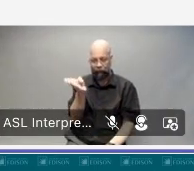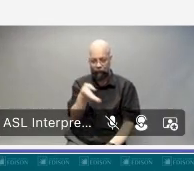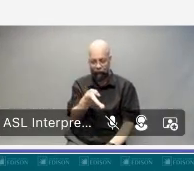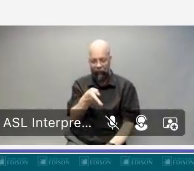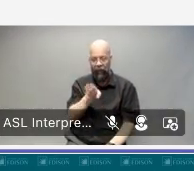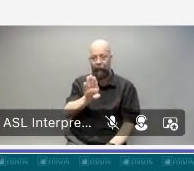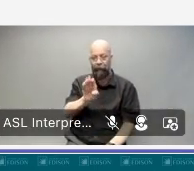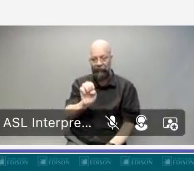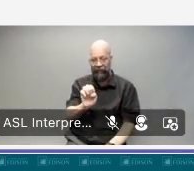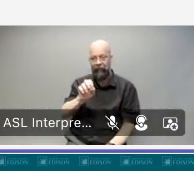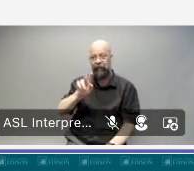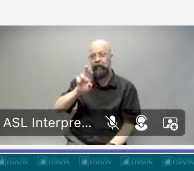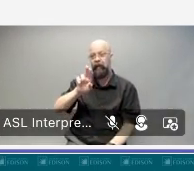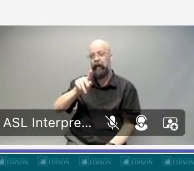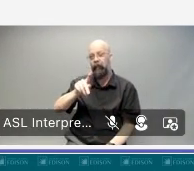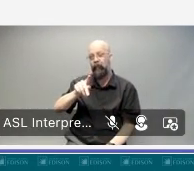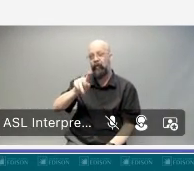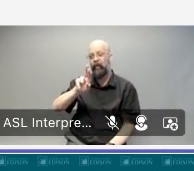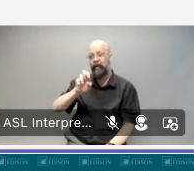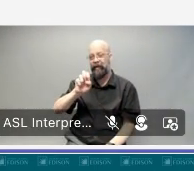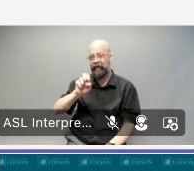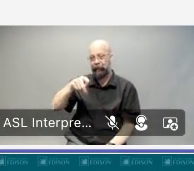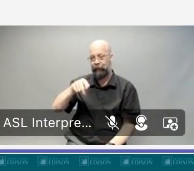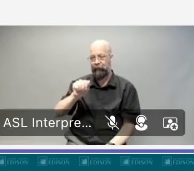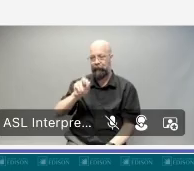sce.com/be-prepared. Next slide.